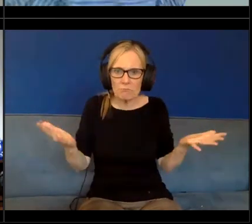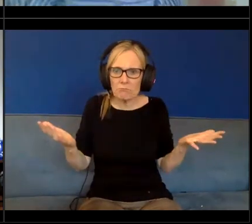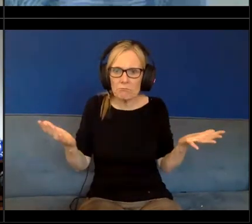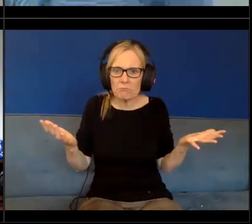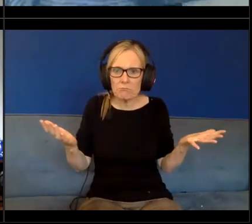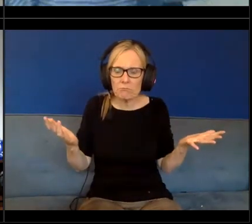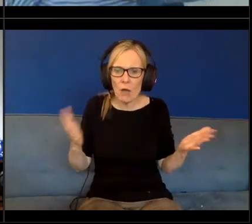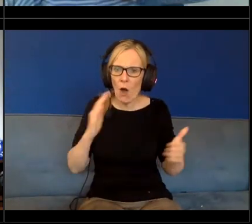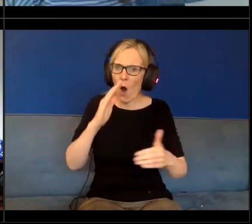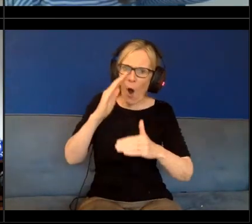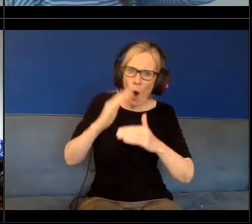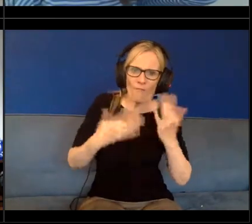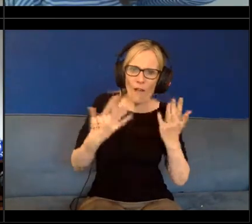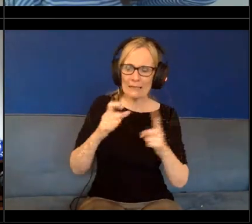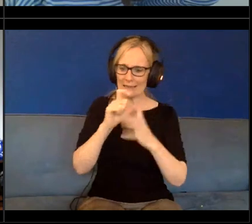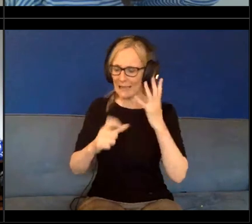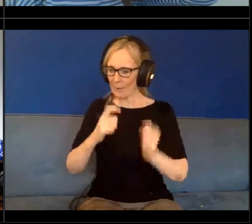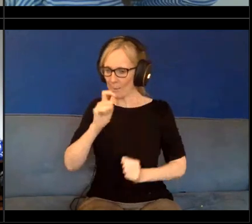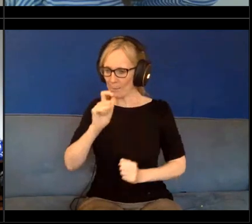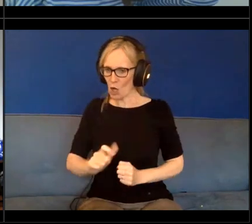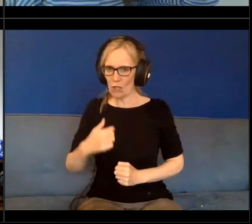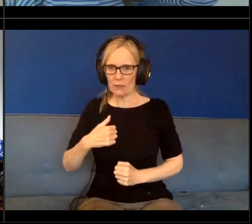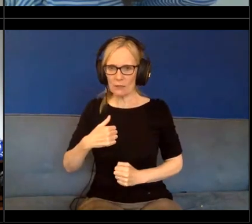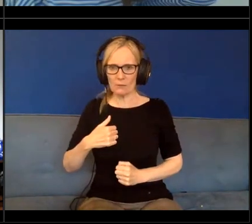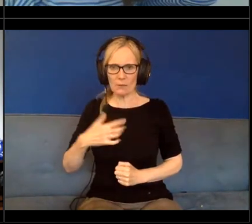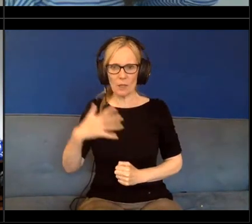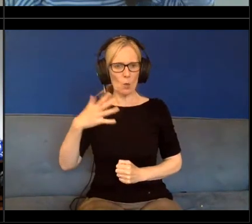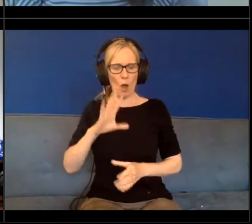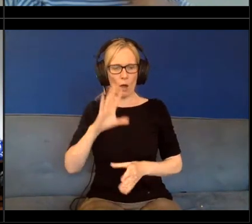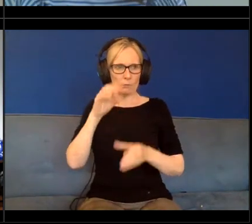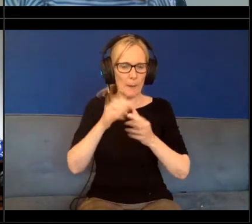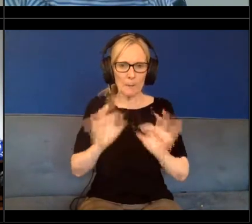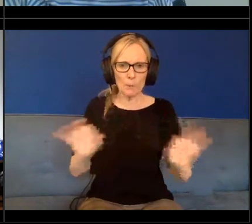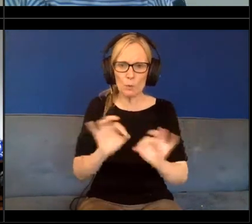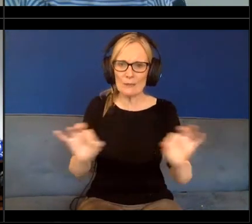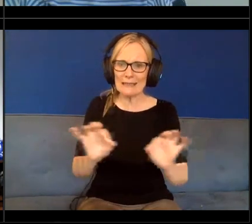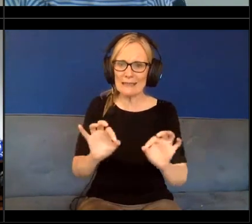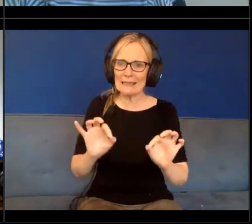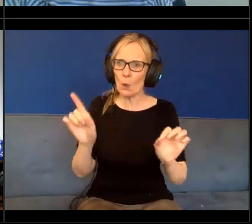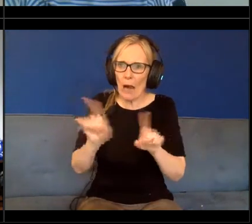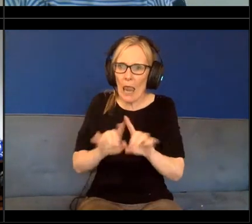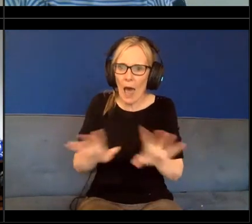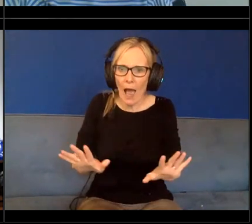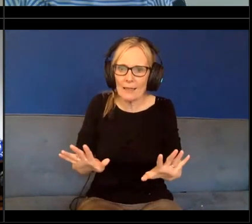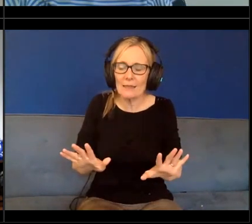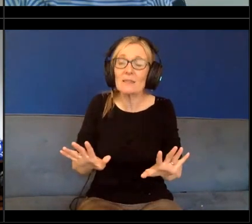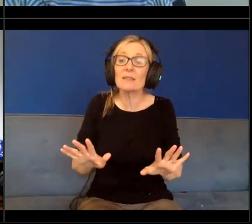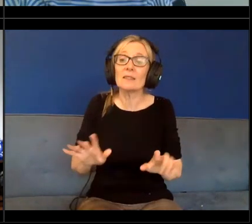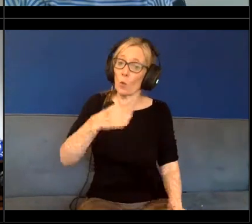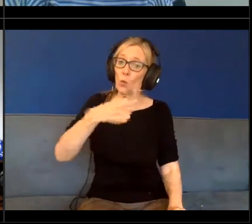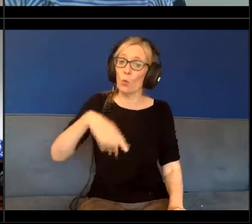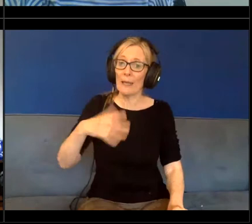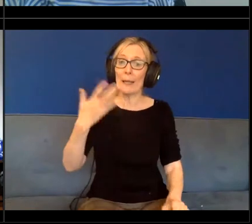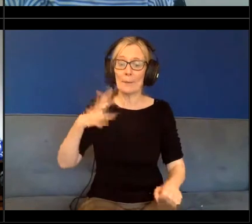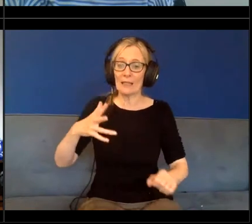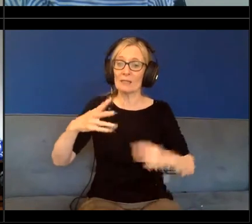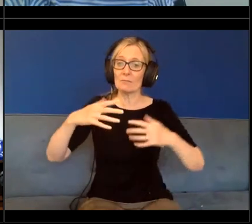it was like as a disabled person with making music. So we created a